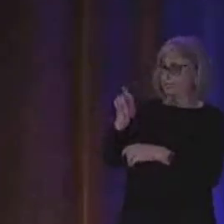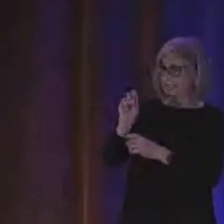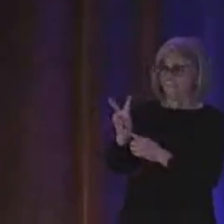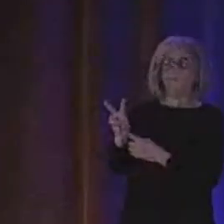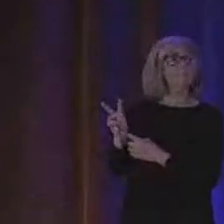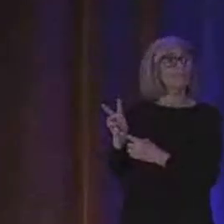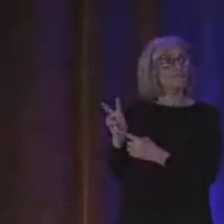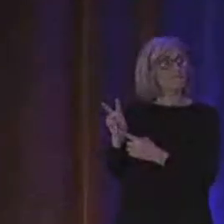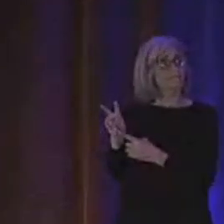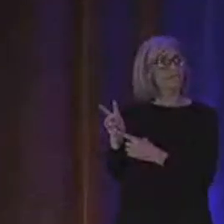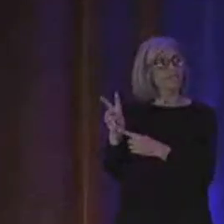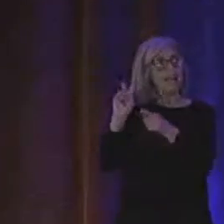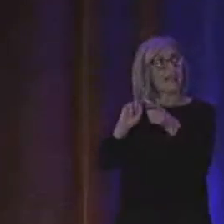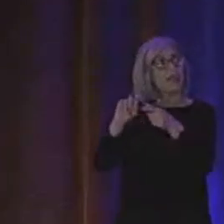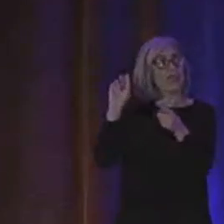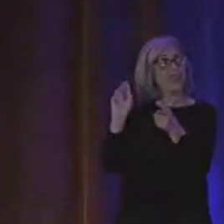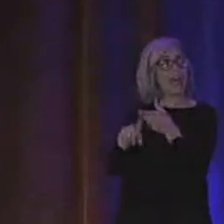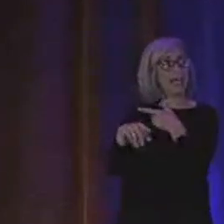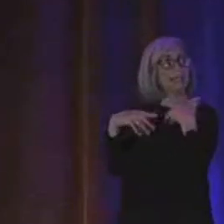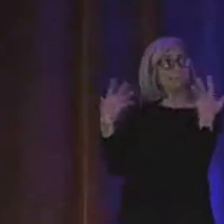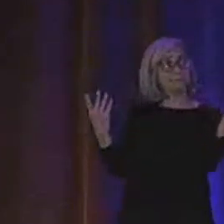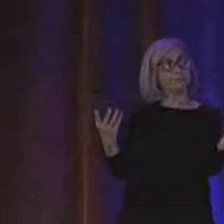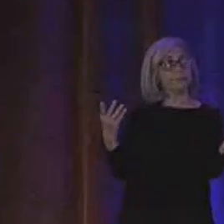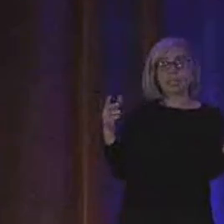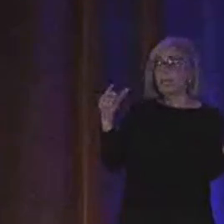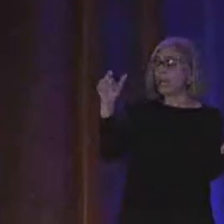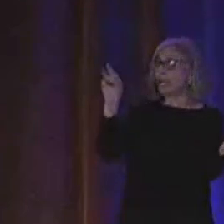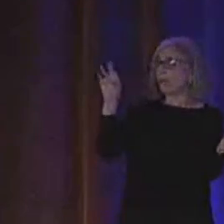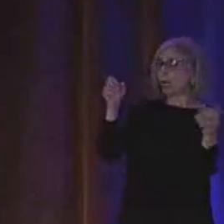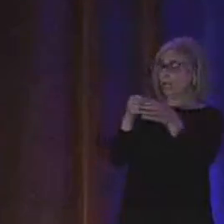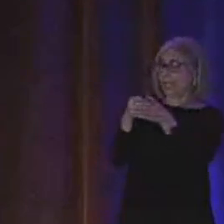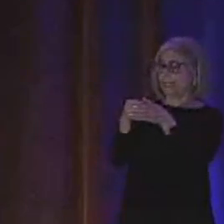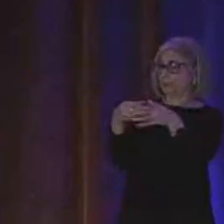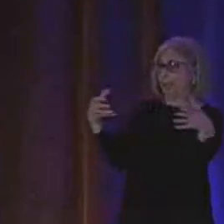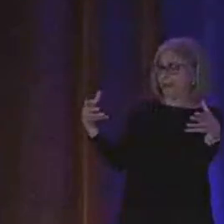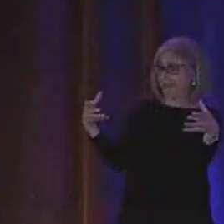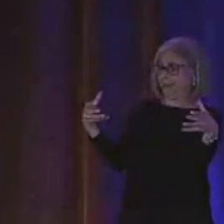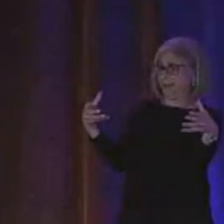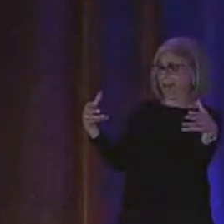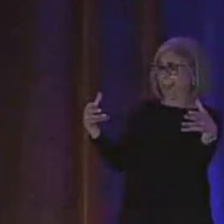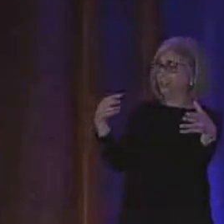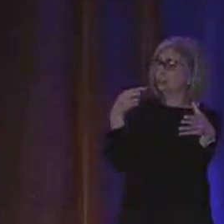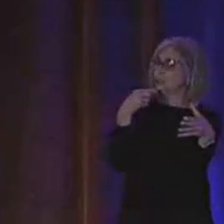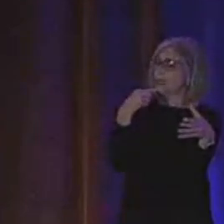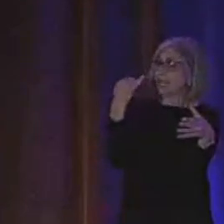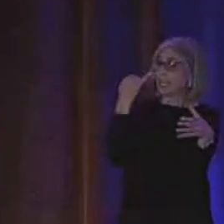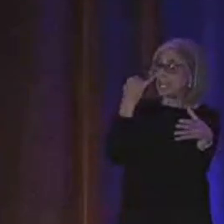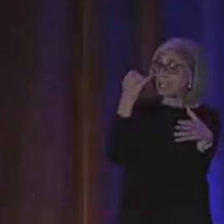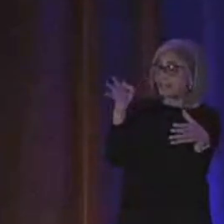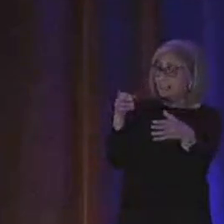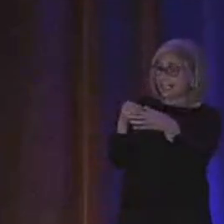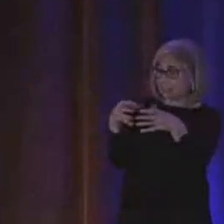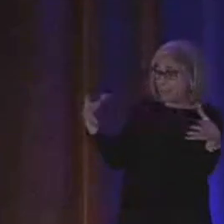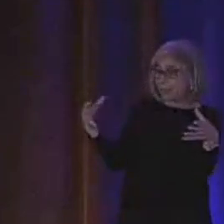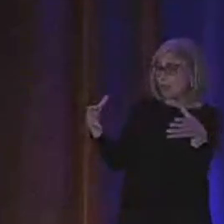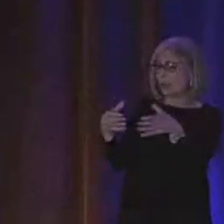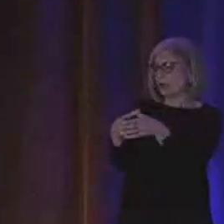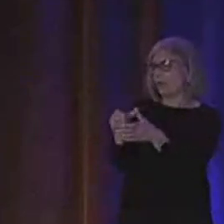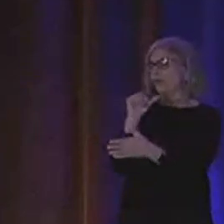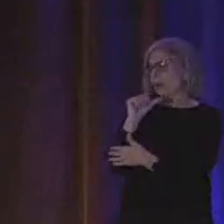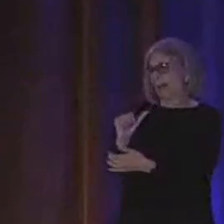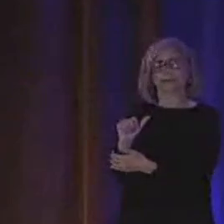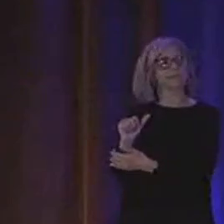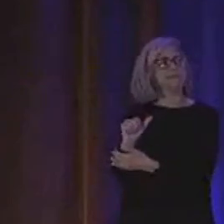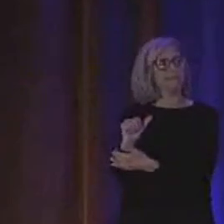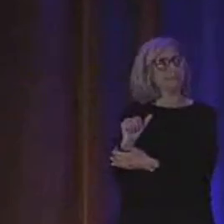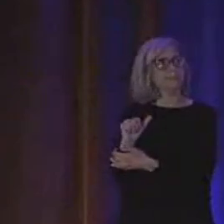And then ARIA expanded to say if the widget is expanded or not.